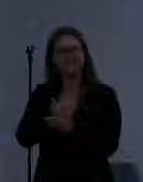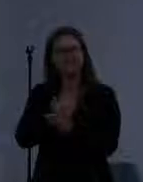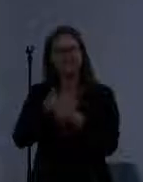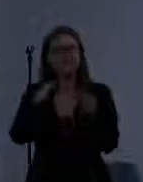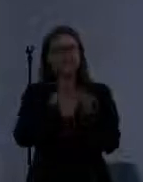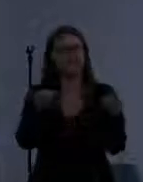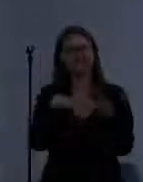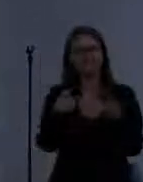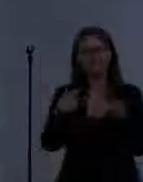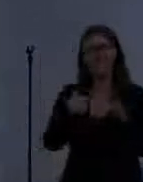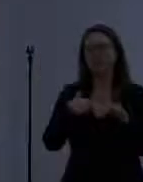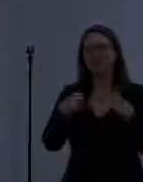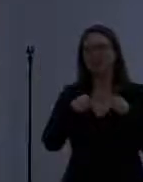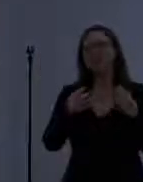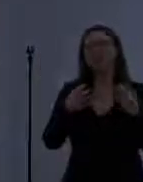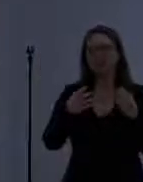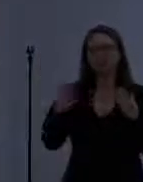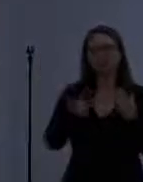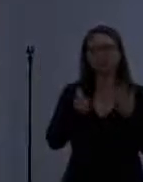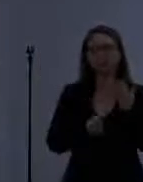about shifting that thinking.